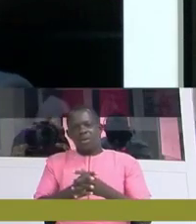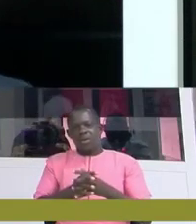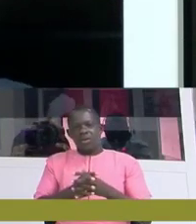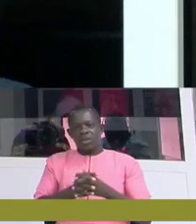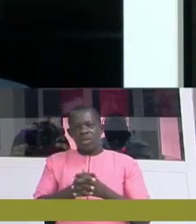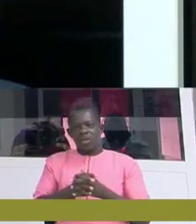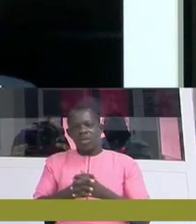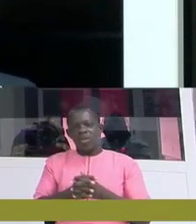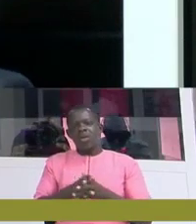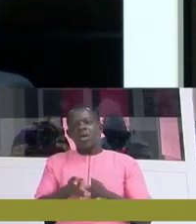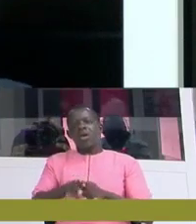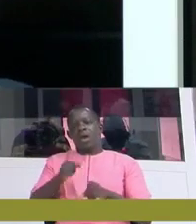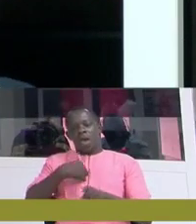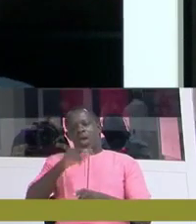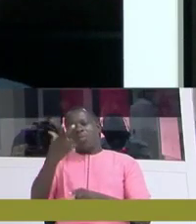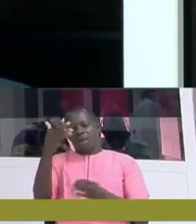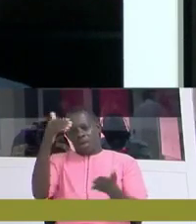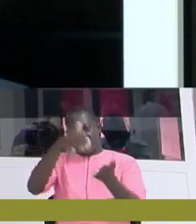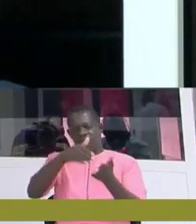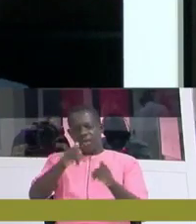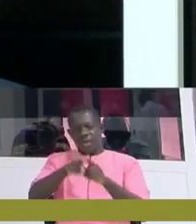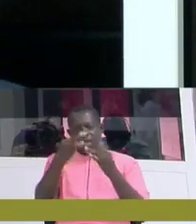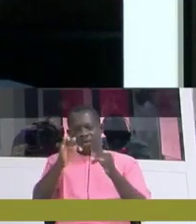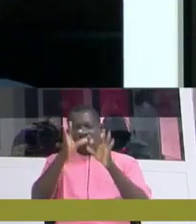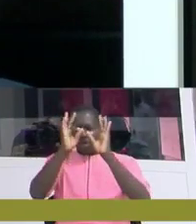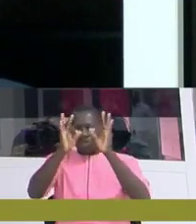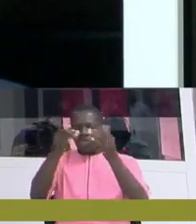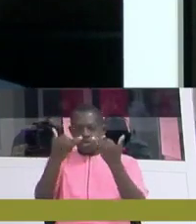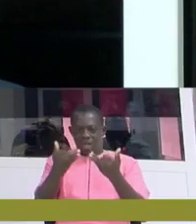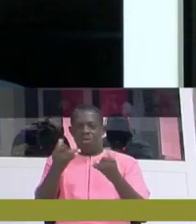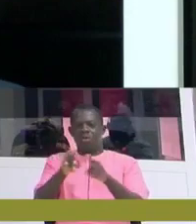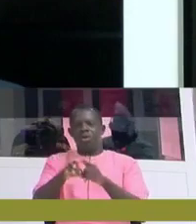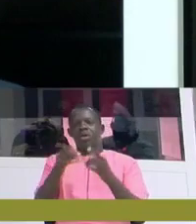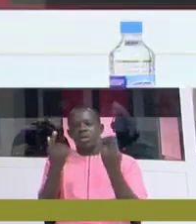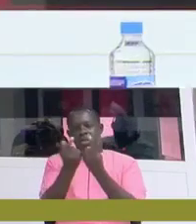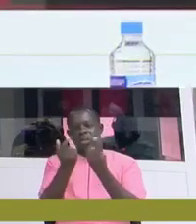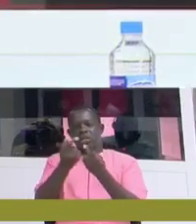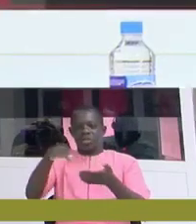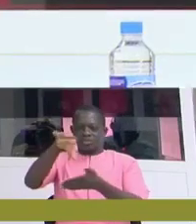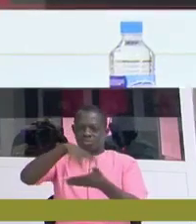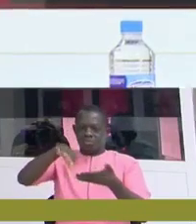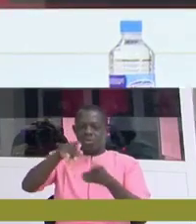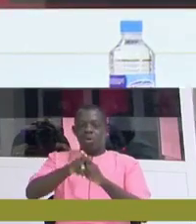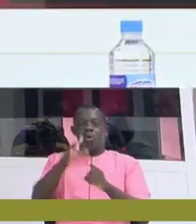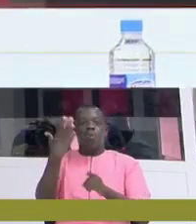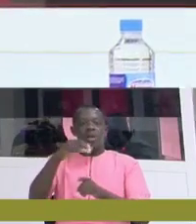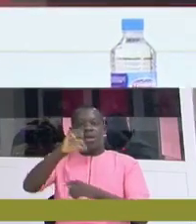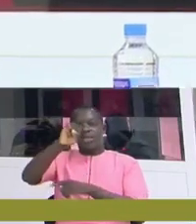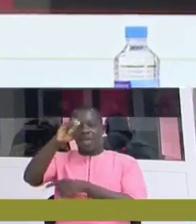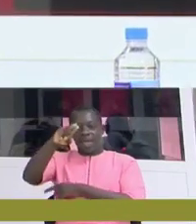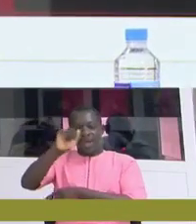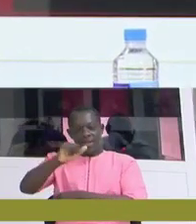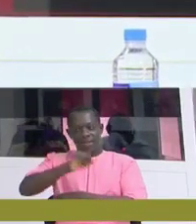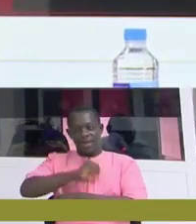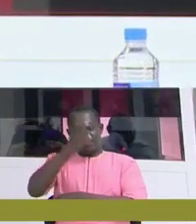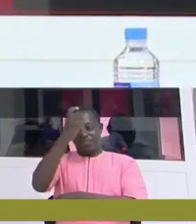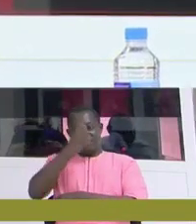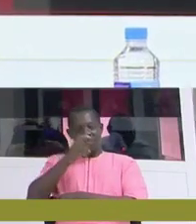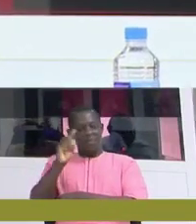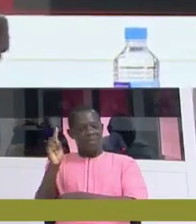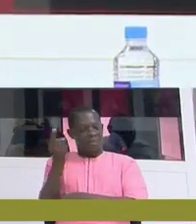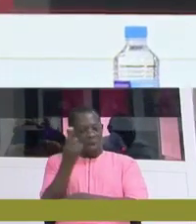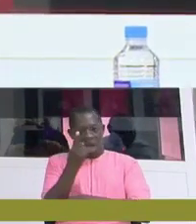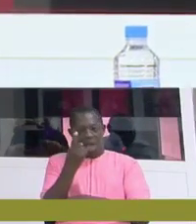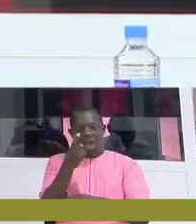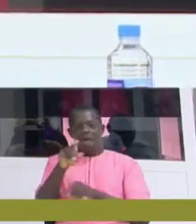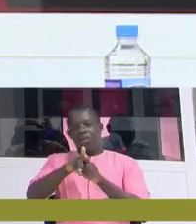beja kasilale. I will come there. If I want to narrate that now, okay, things will be mixed up. When Sana Baxter, when Sana became angry, akobaji yoko mune jumala